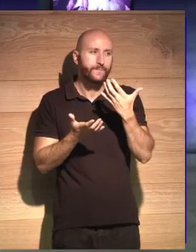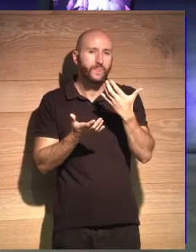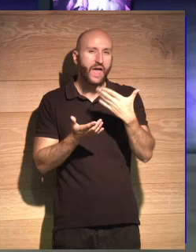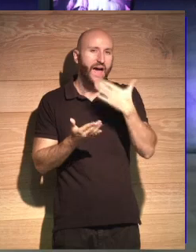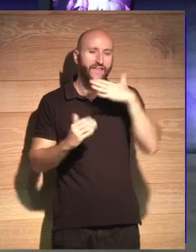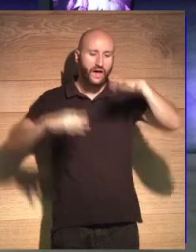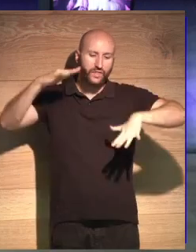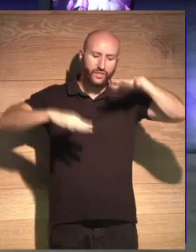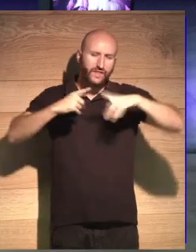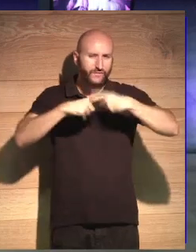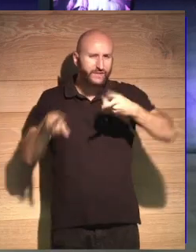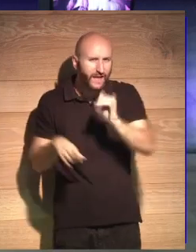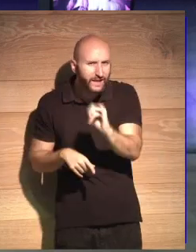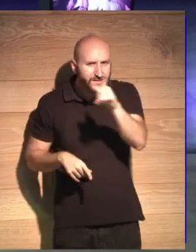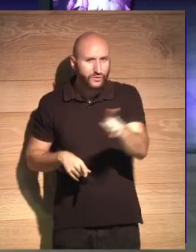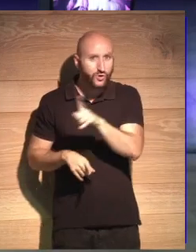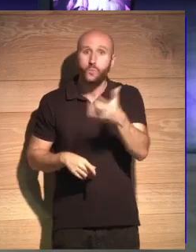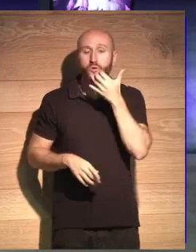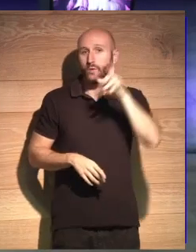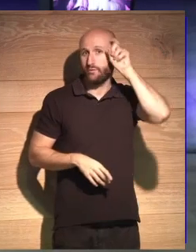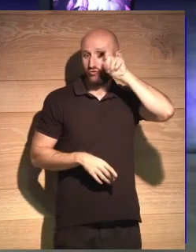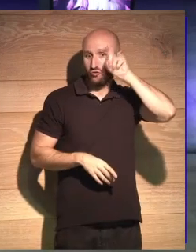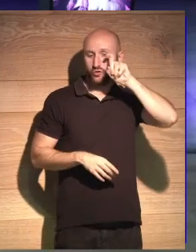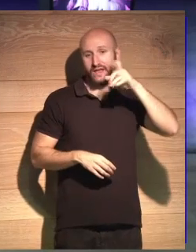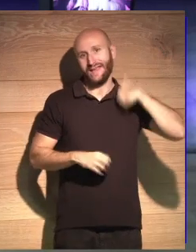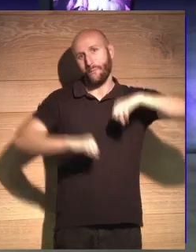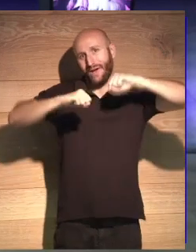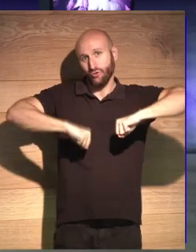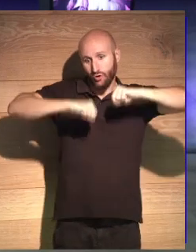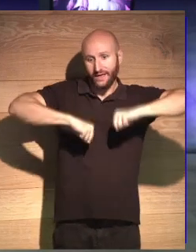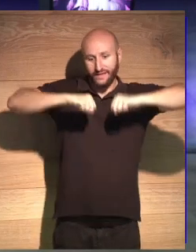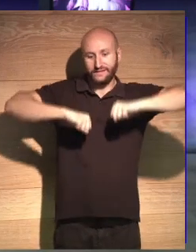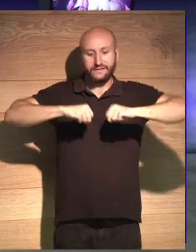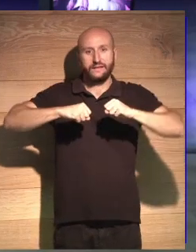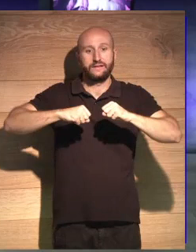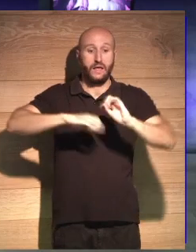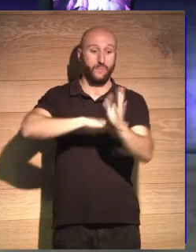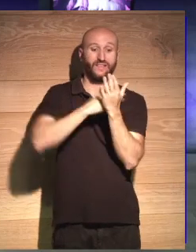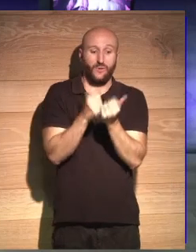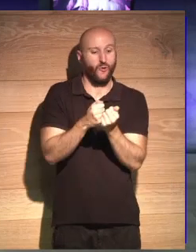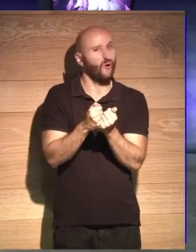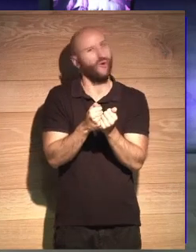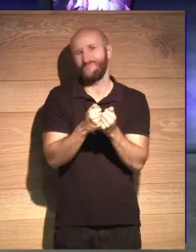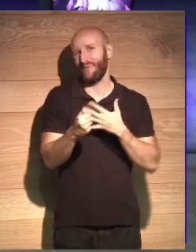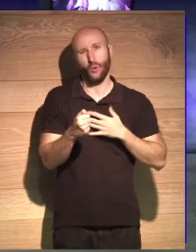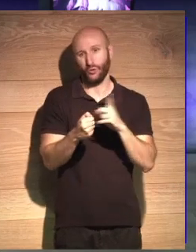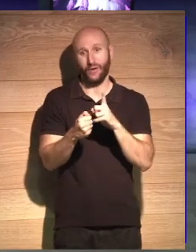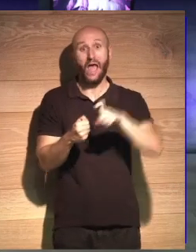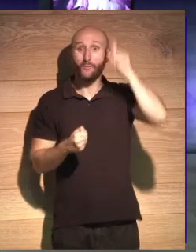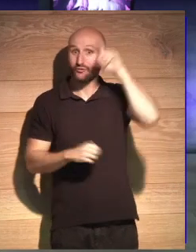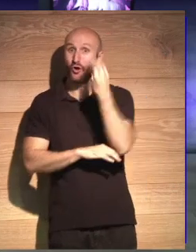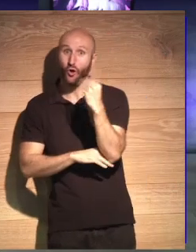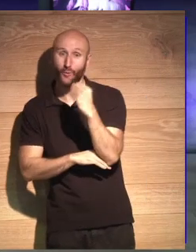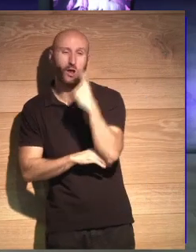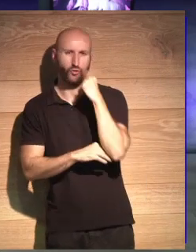Do you see any difference between the different age segments? Let's say that the elder teachers